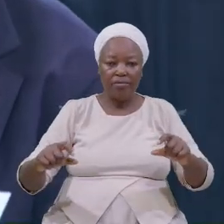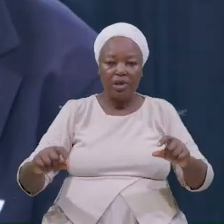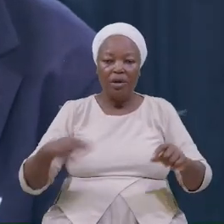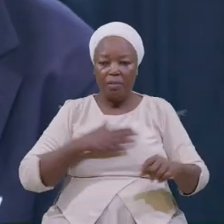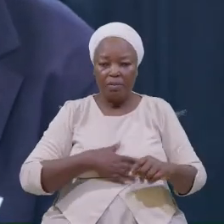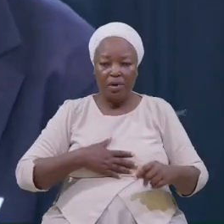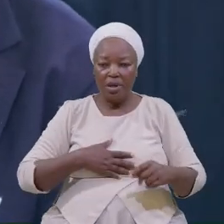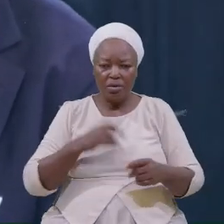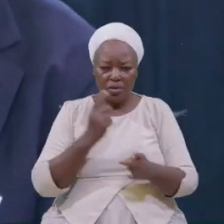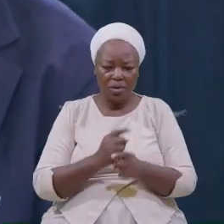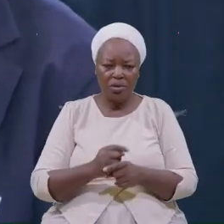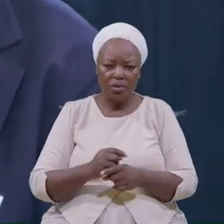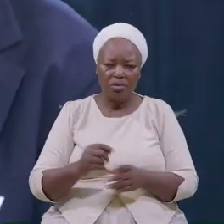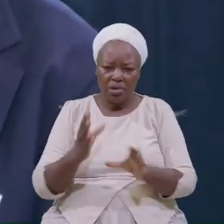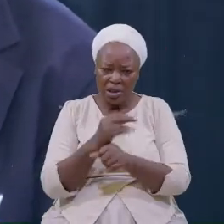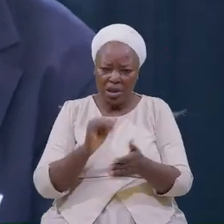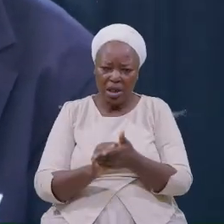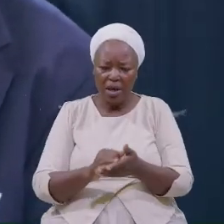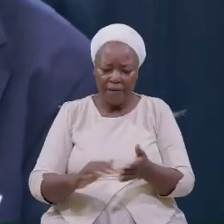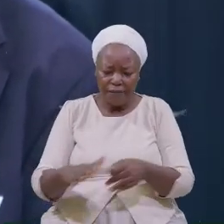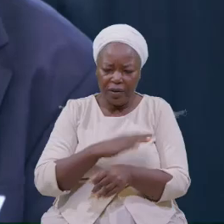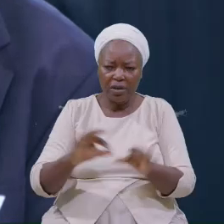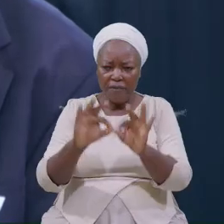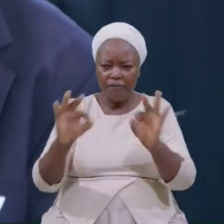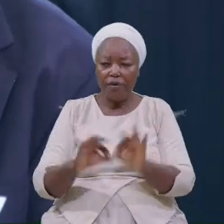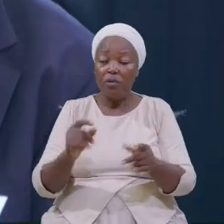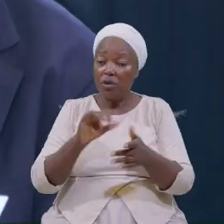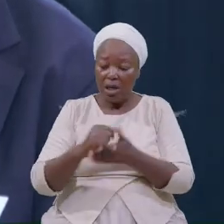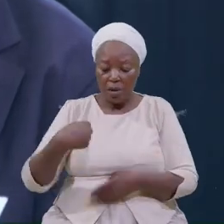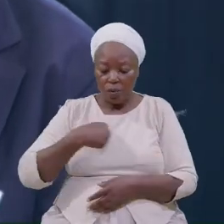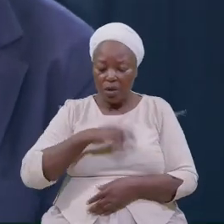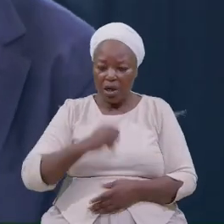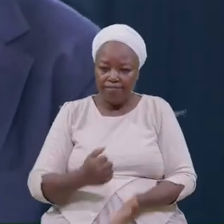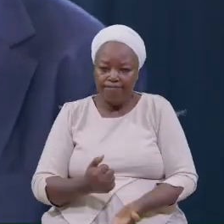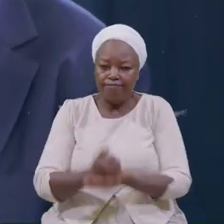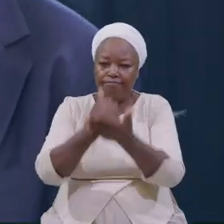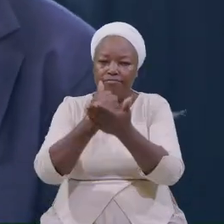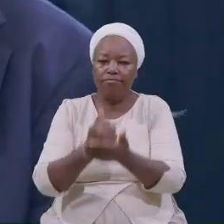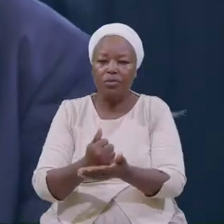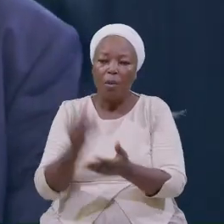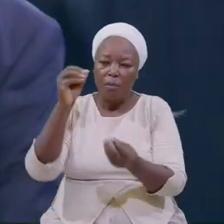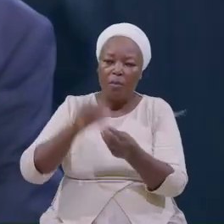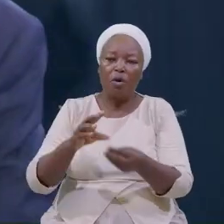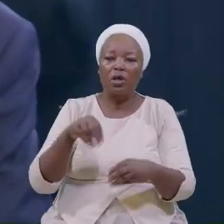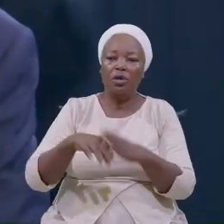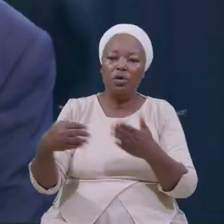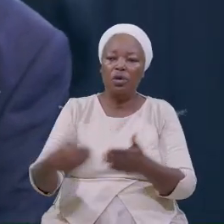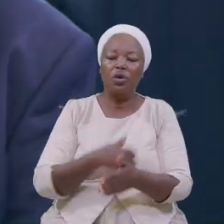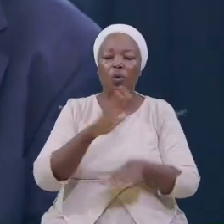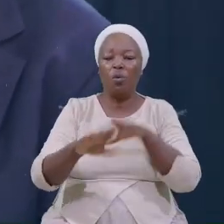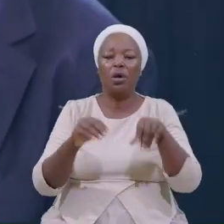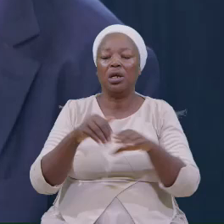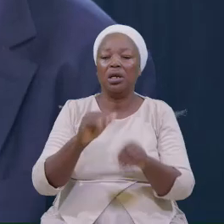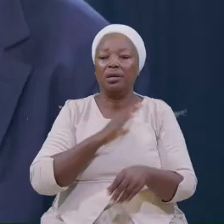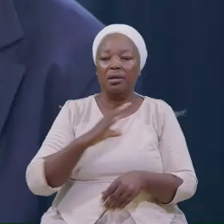the form so we can assist you further in your new walk with Christ. Bro, what you were no mean, you know. Yet then